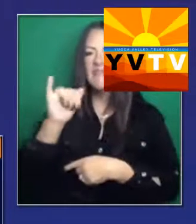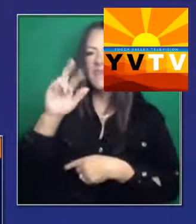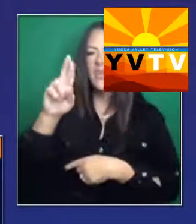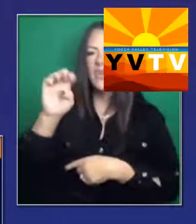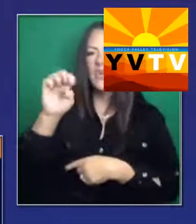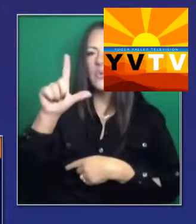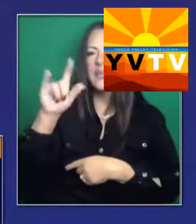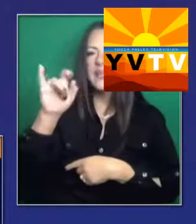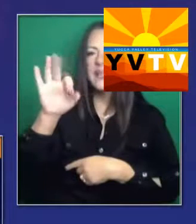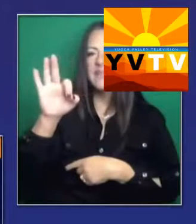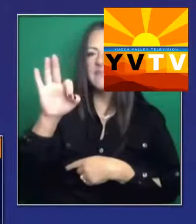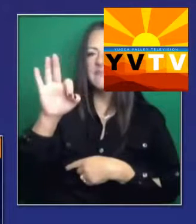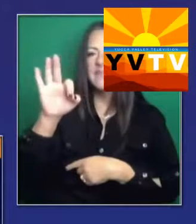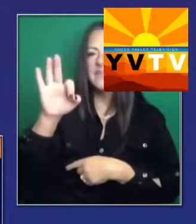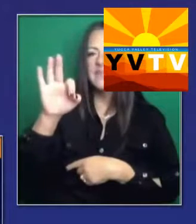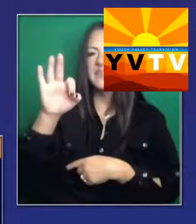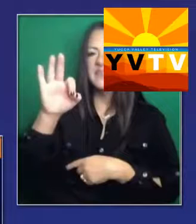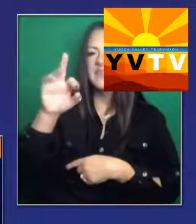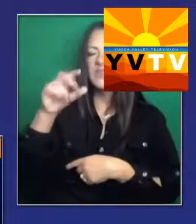CAReliefgrant.com.